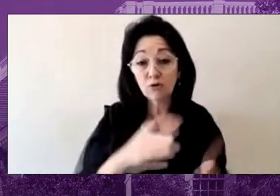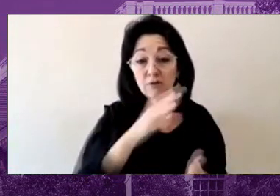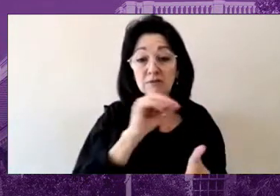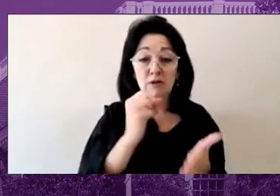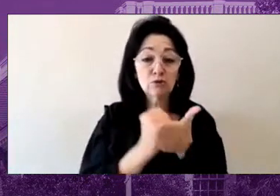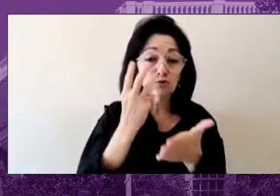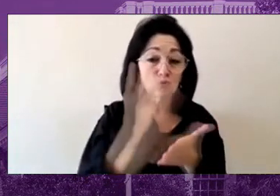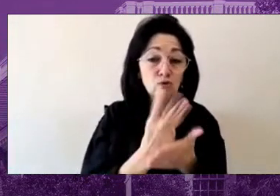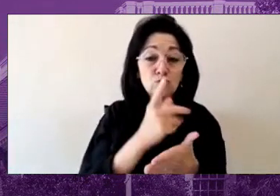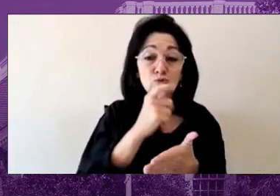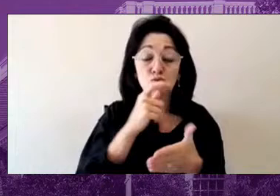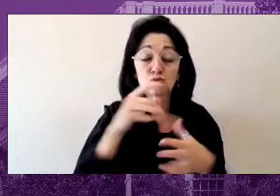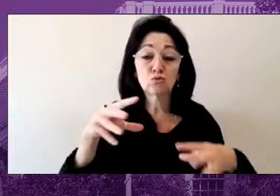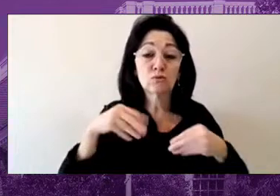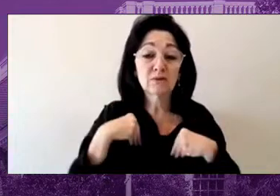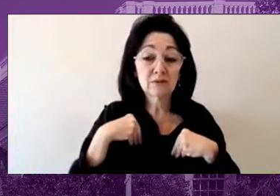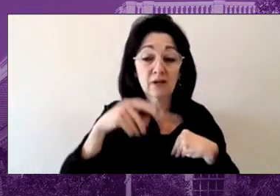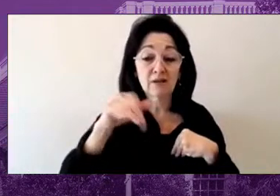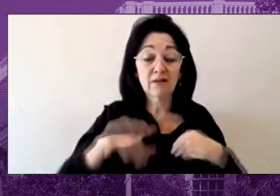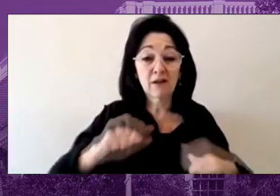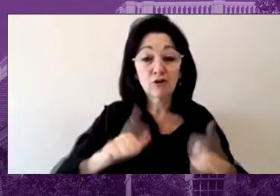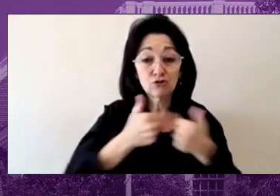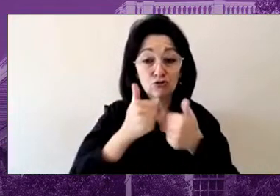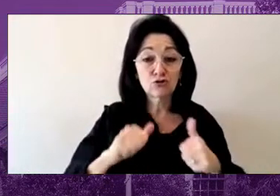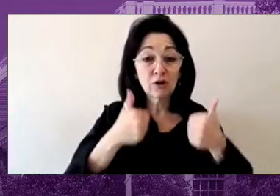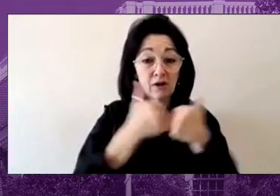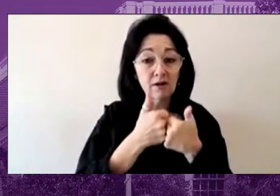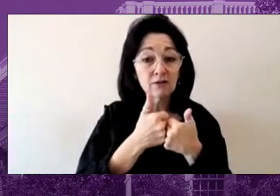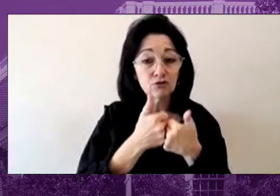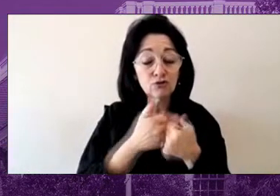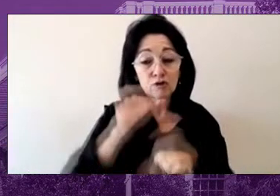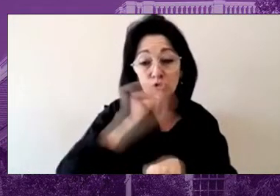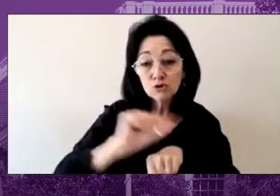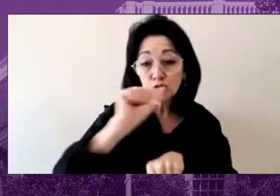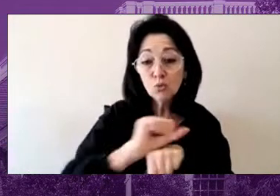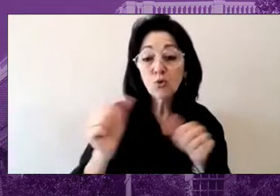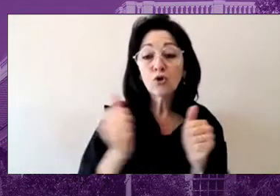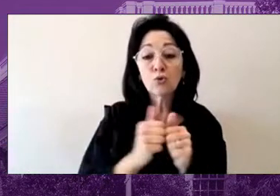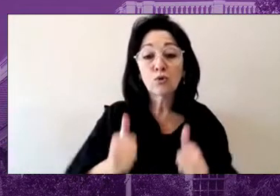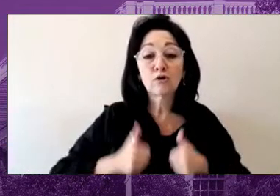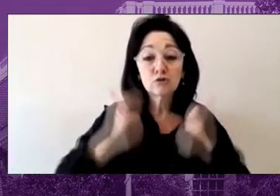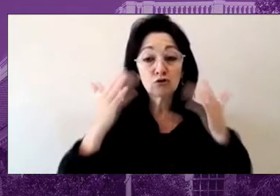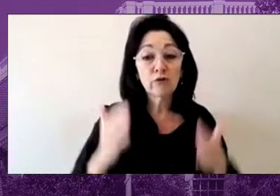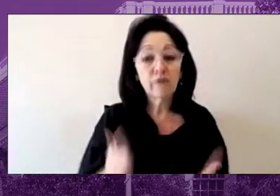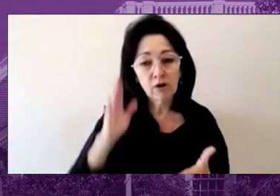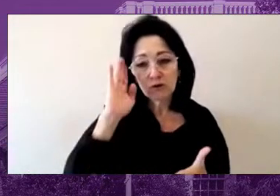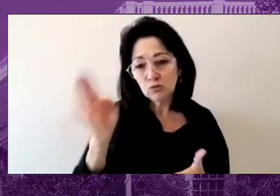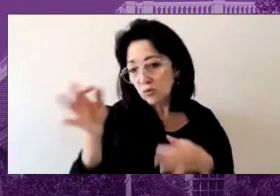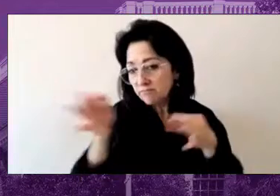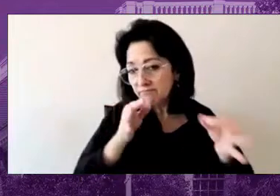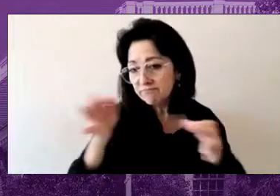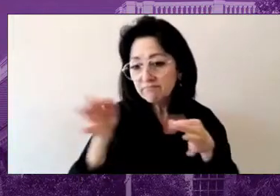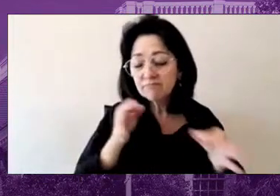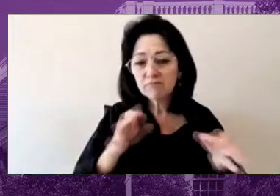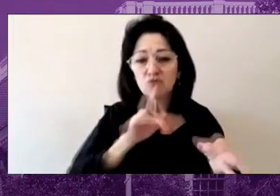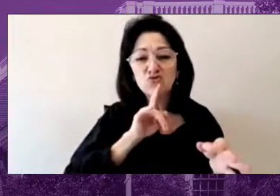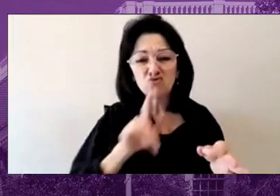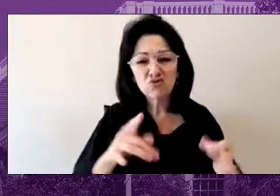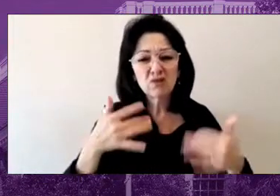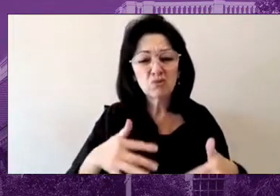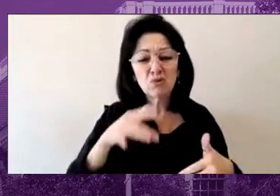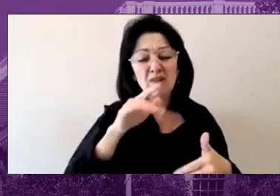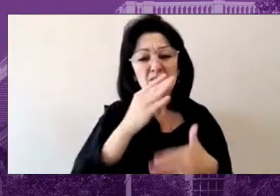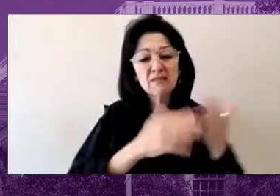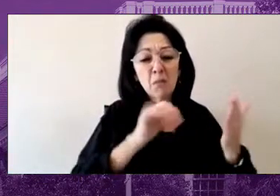who take on these challenges and who work with survivors will tell you how heartbreaking these cases are and